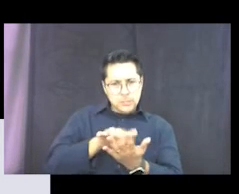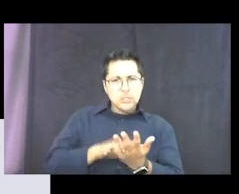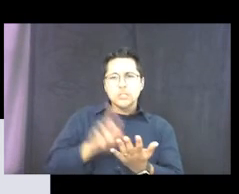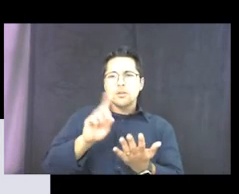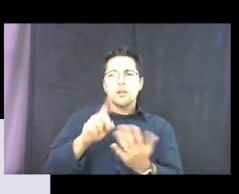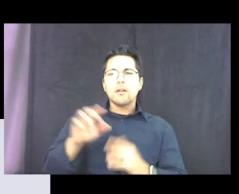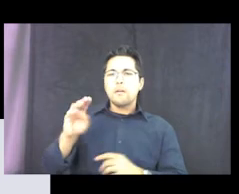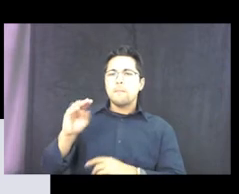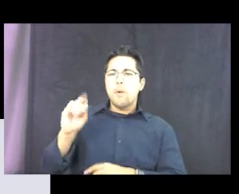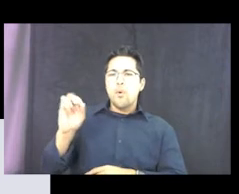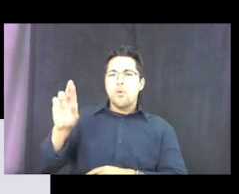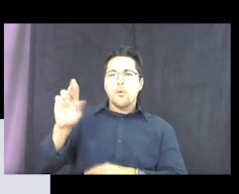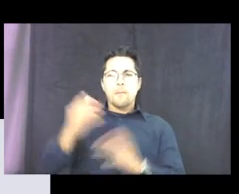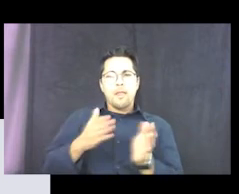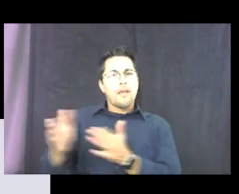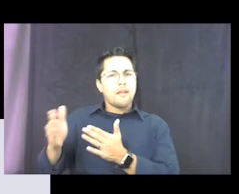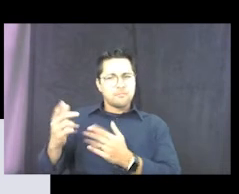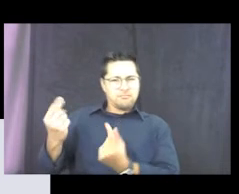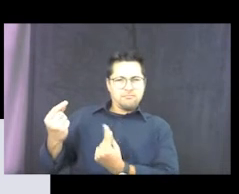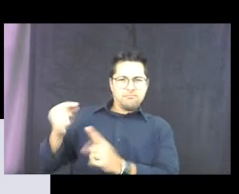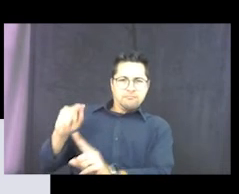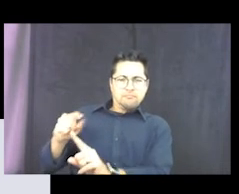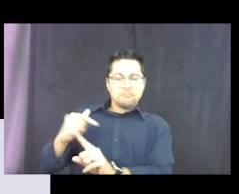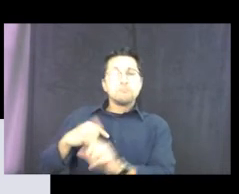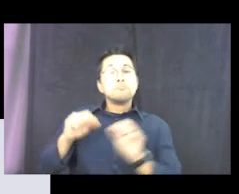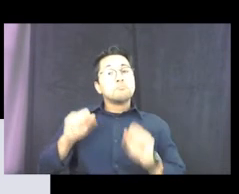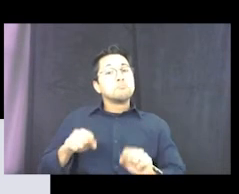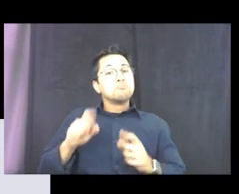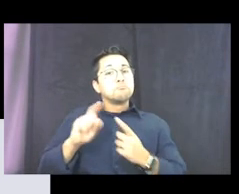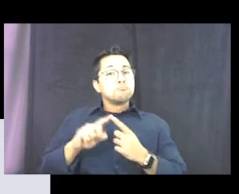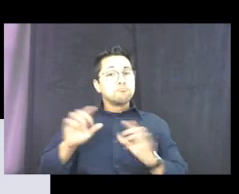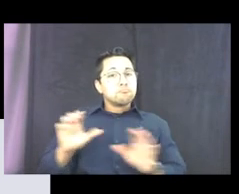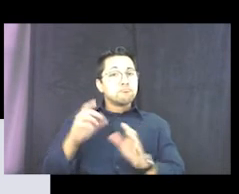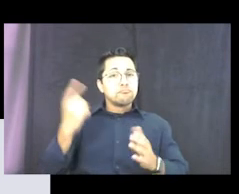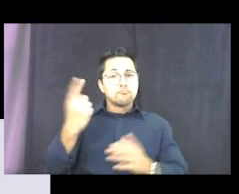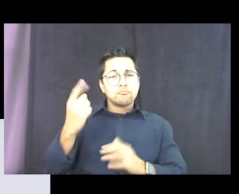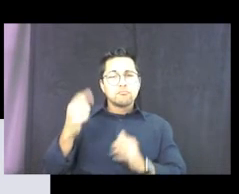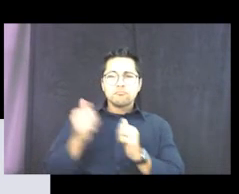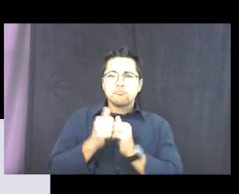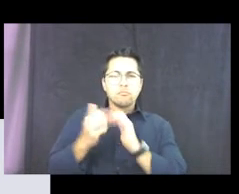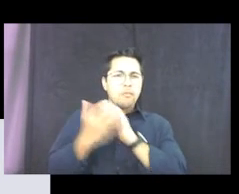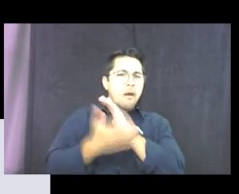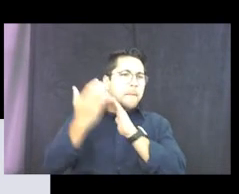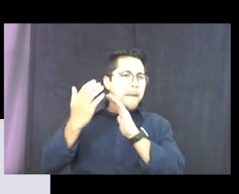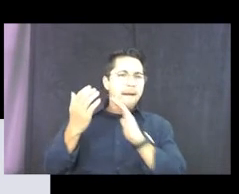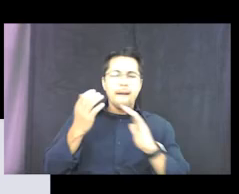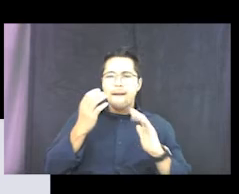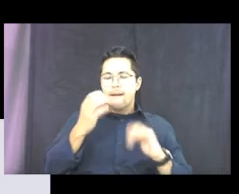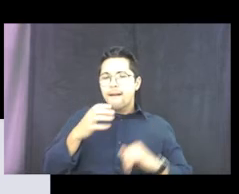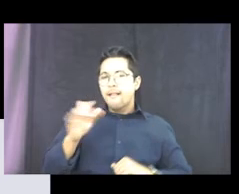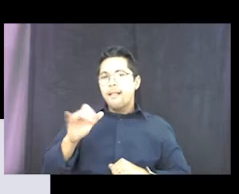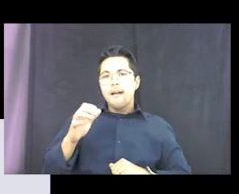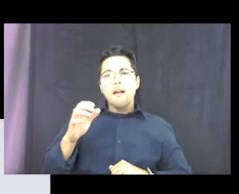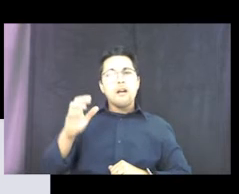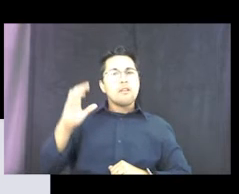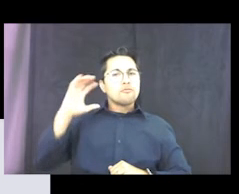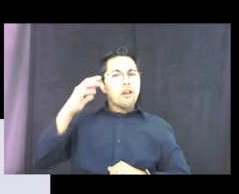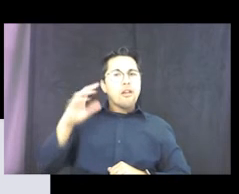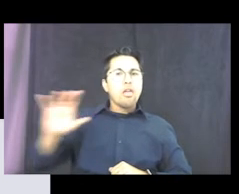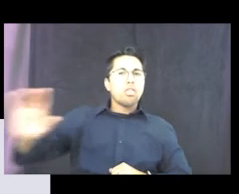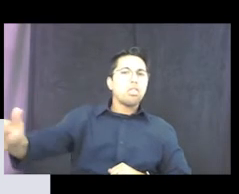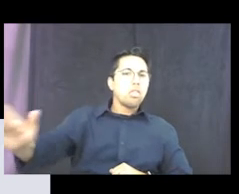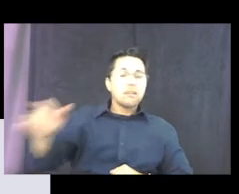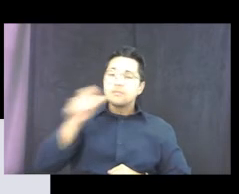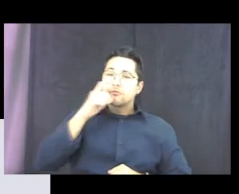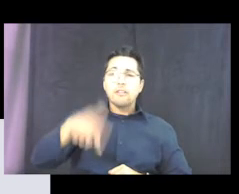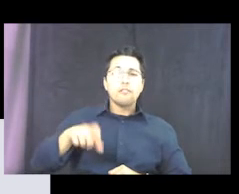motor planning? Motor planning is the ability to do something with automaticity, like turning on the radio in your car